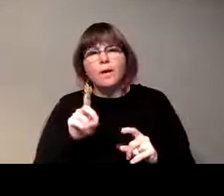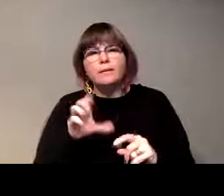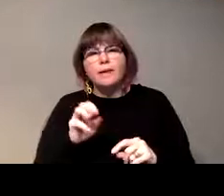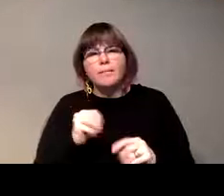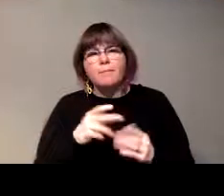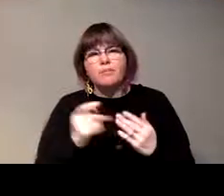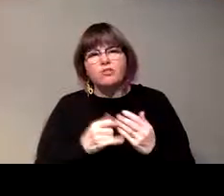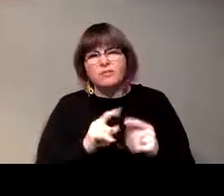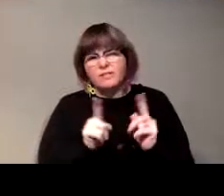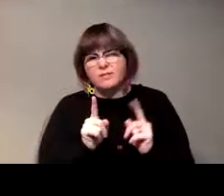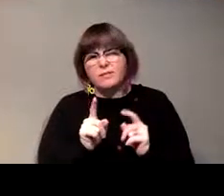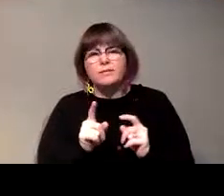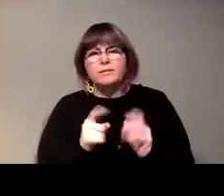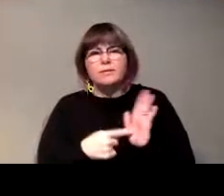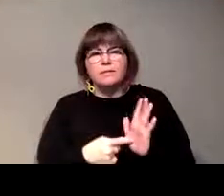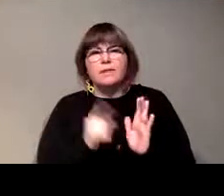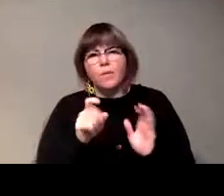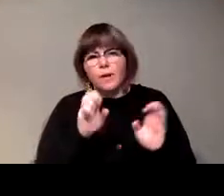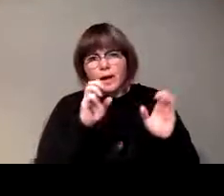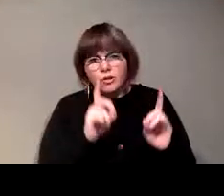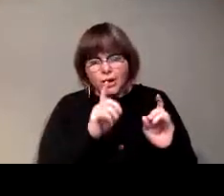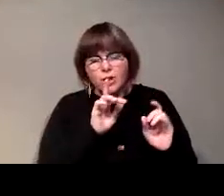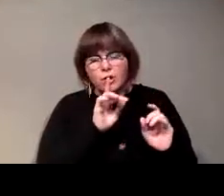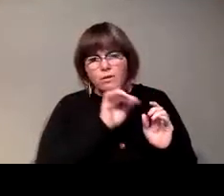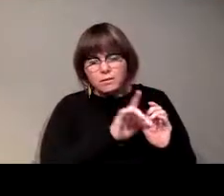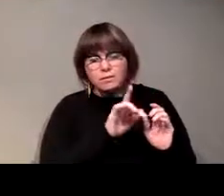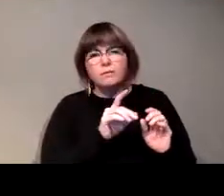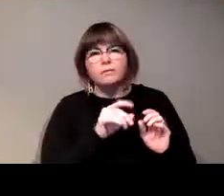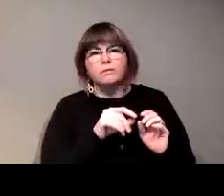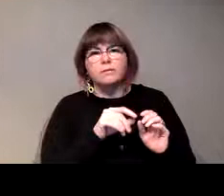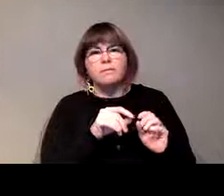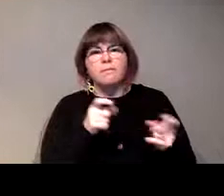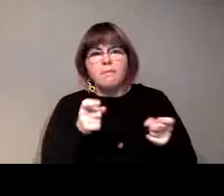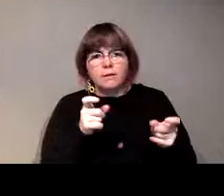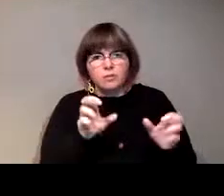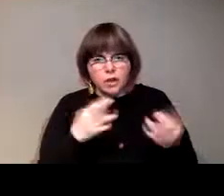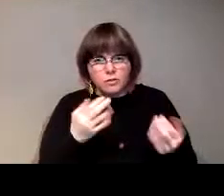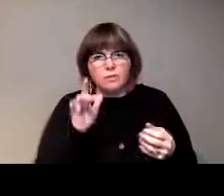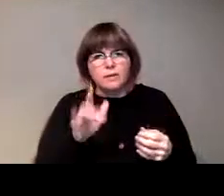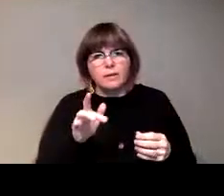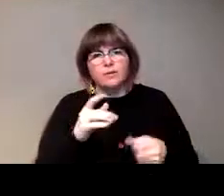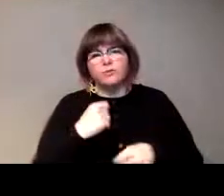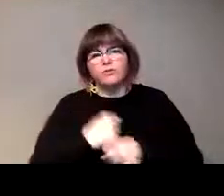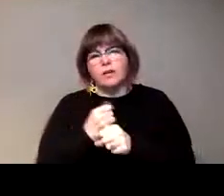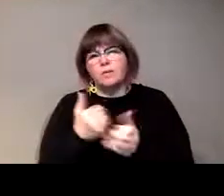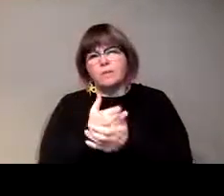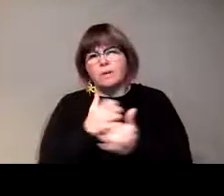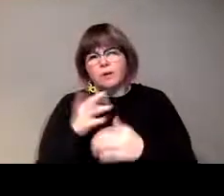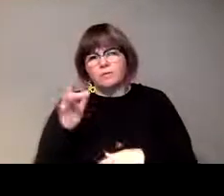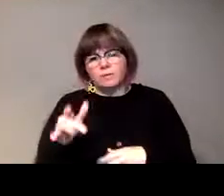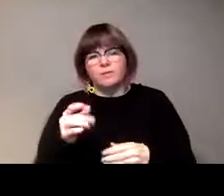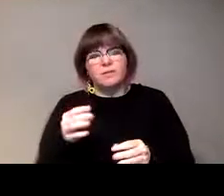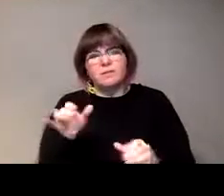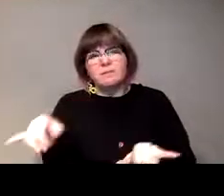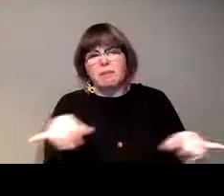example, in Wildcam Darien, you go to the educator profile, you click manage classrooms, and then you would say create new classroom. And then it's pretty